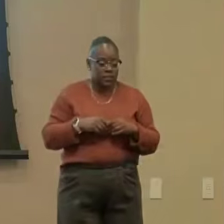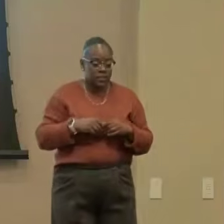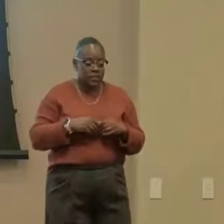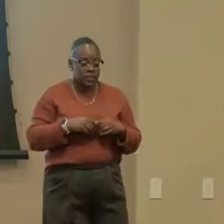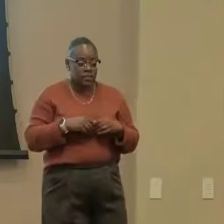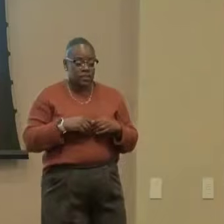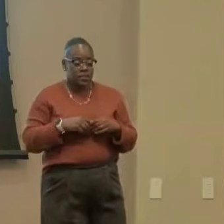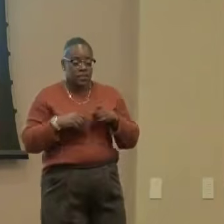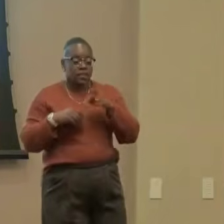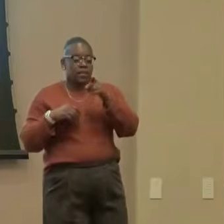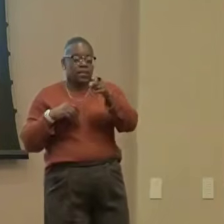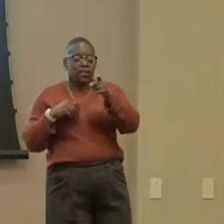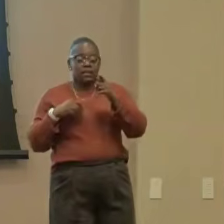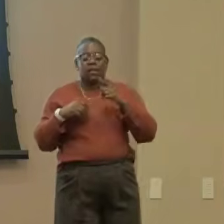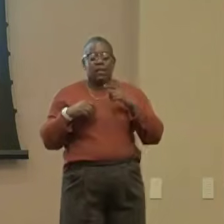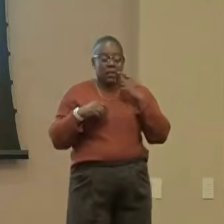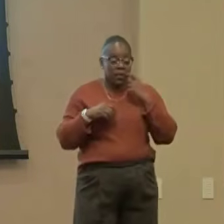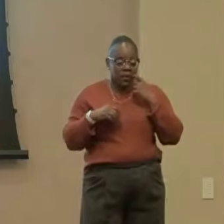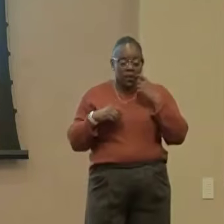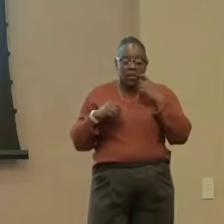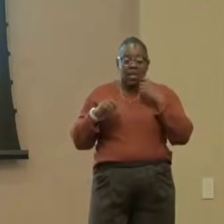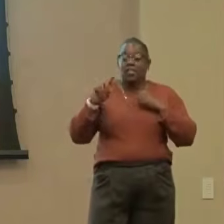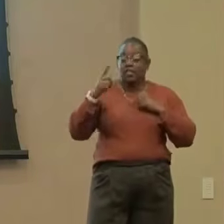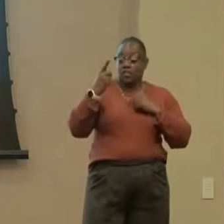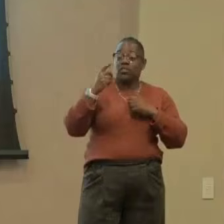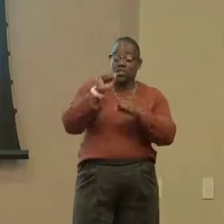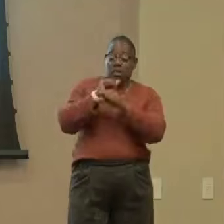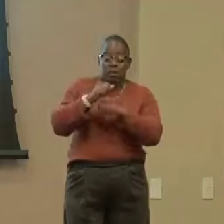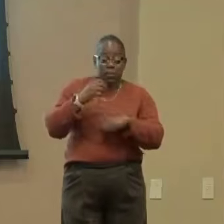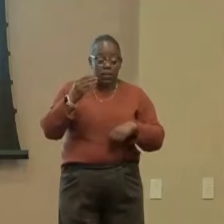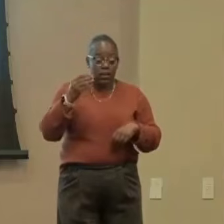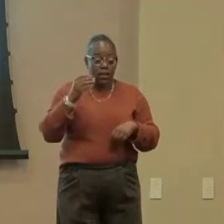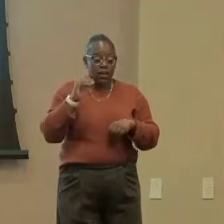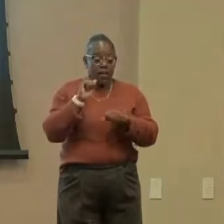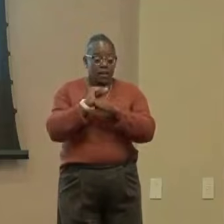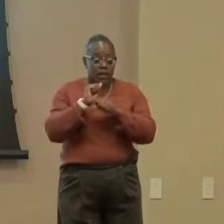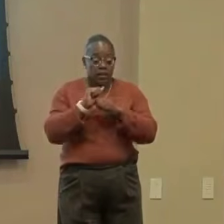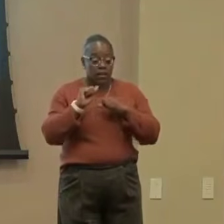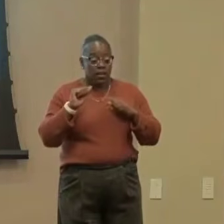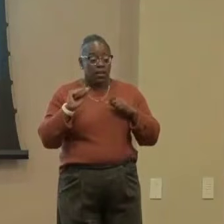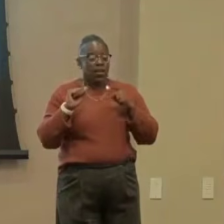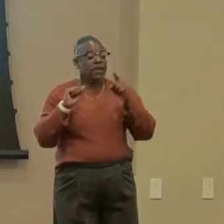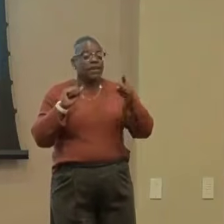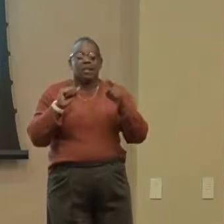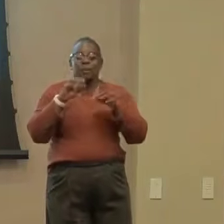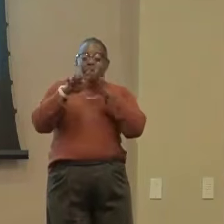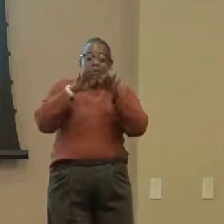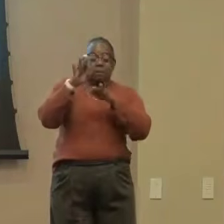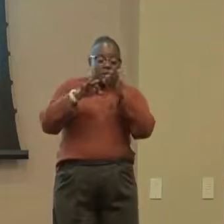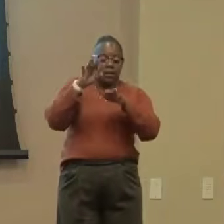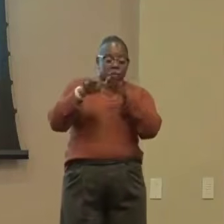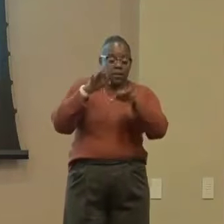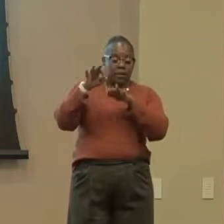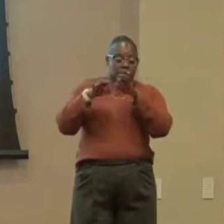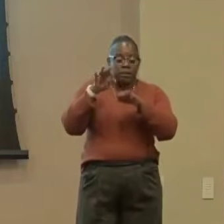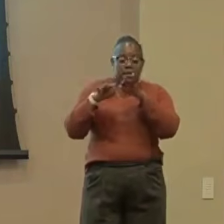it actually worked against me. I got the first job that I applied to, but it worked against me, especially because my thinking was